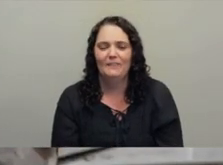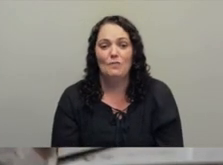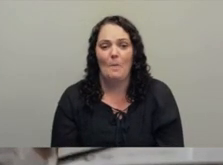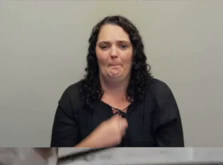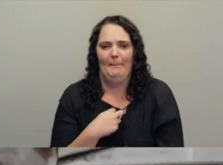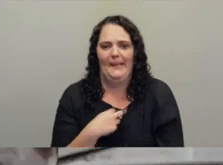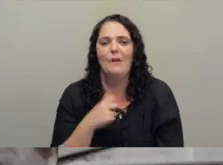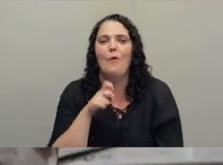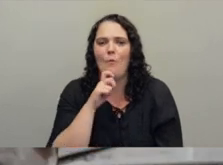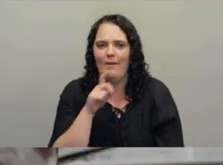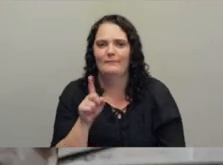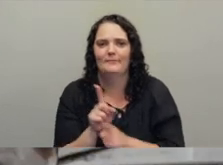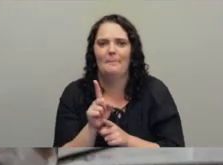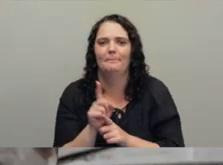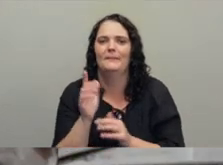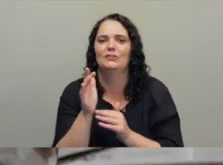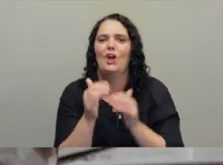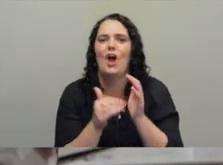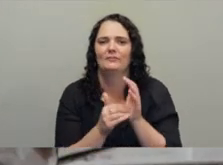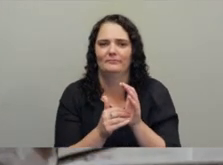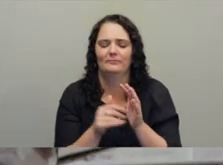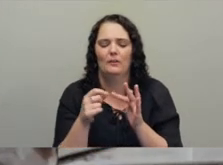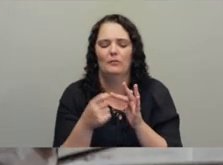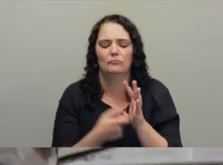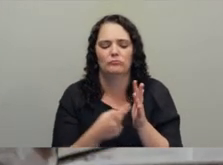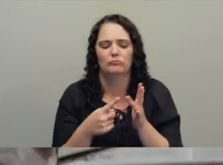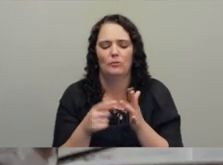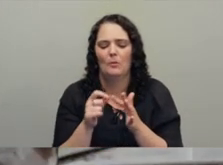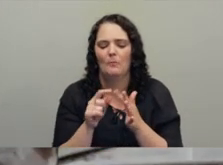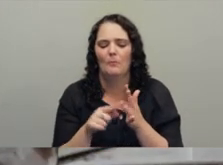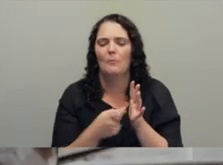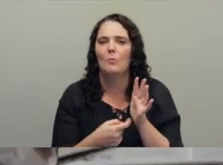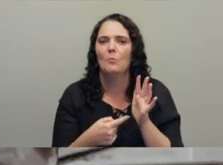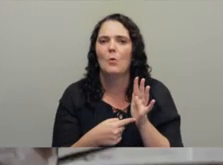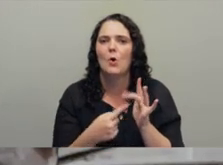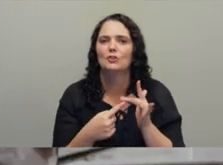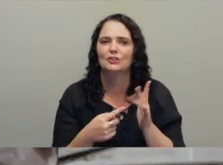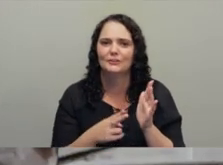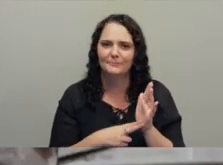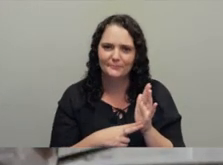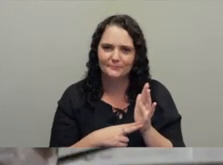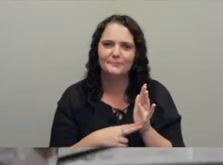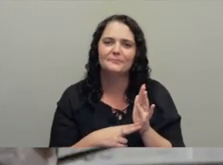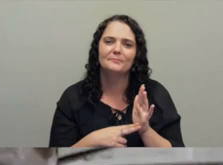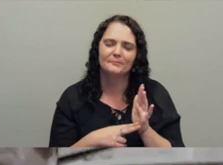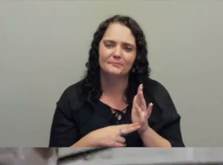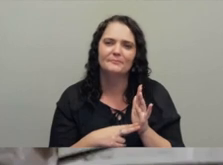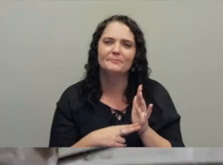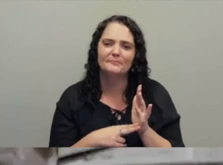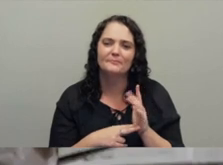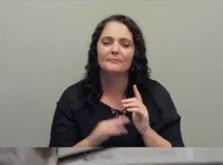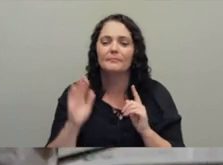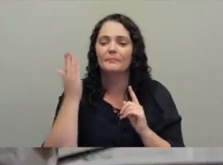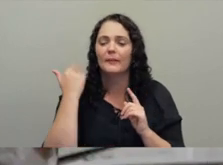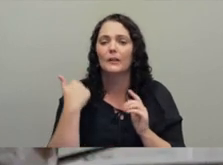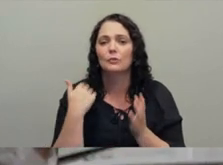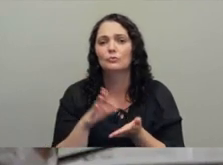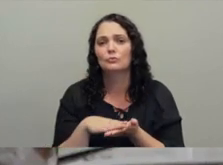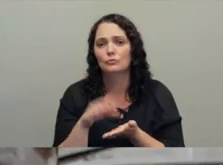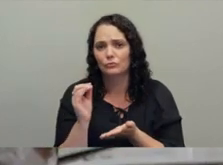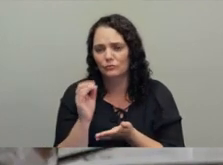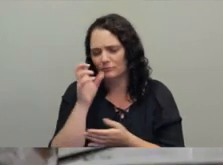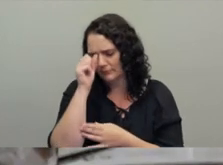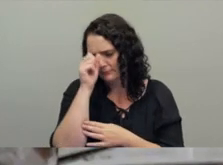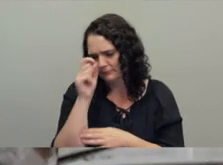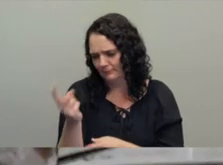the proportion thing, since that's what somebody said. Oftentimes, you know, I had a student recently who said that he thought that